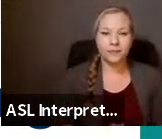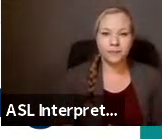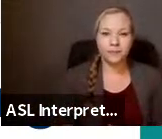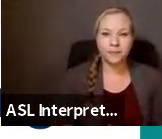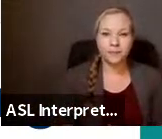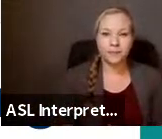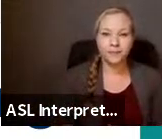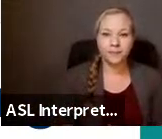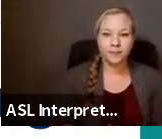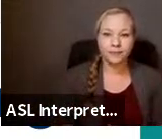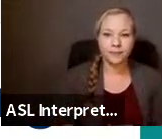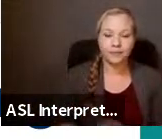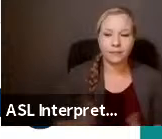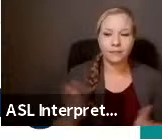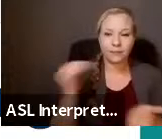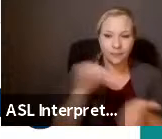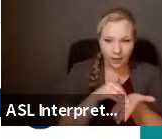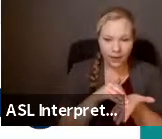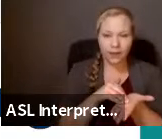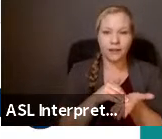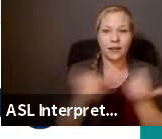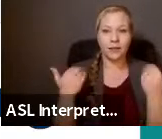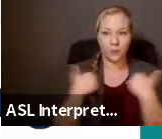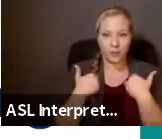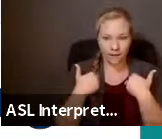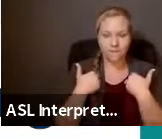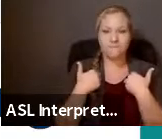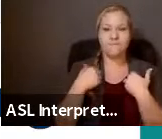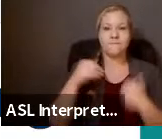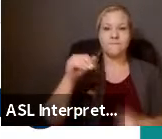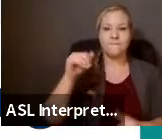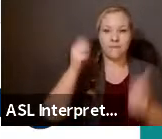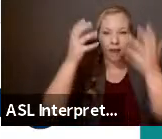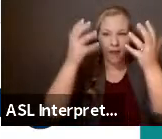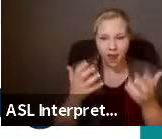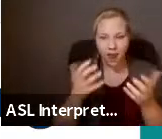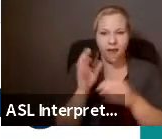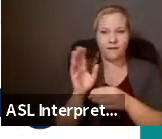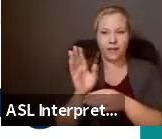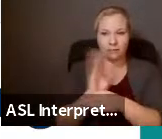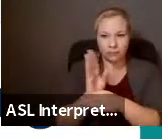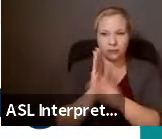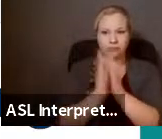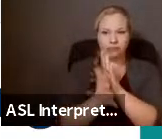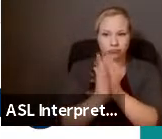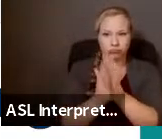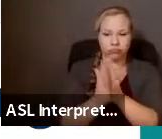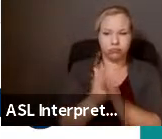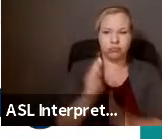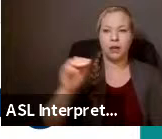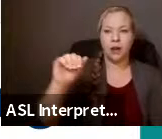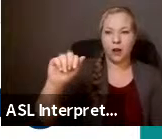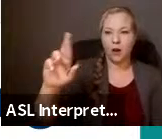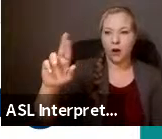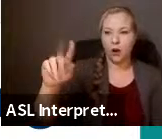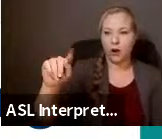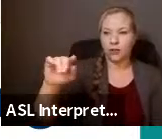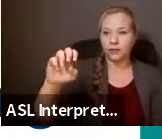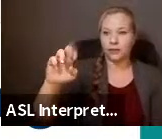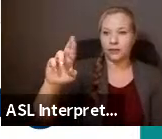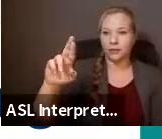here, again, we have an arterial bridge that's on the west side of I-5. So it's